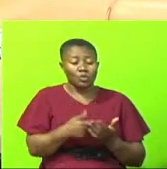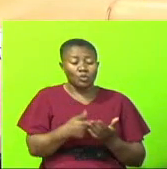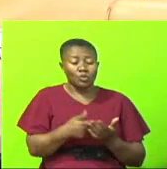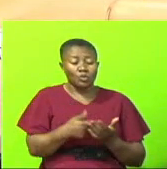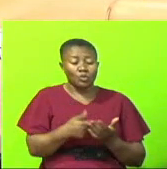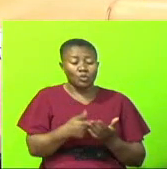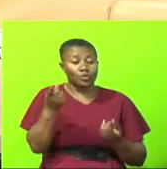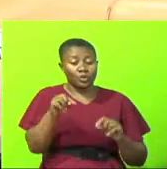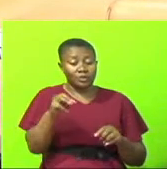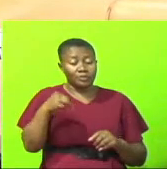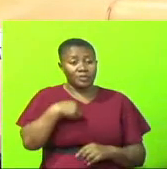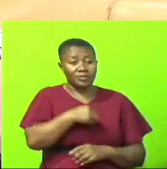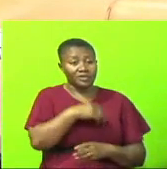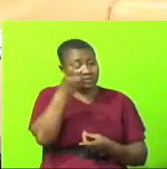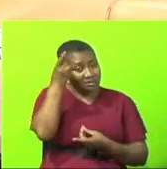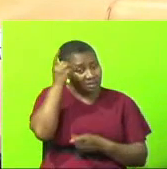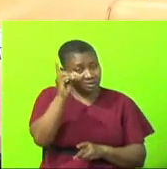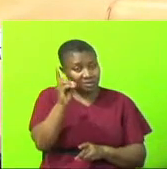order.